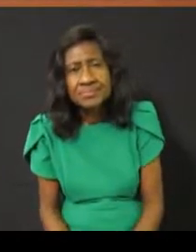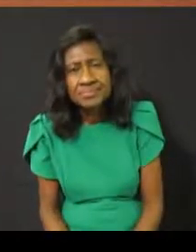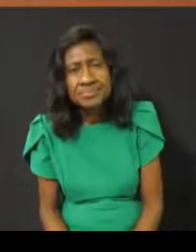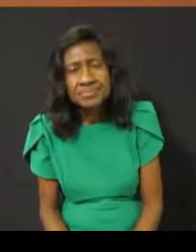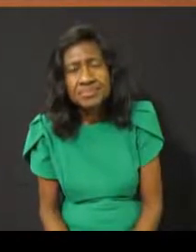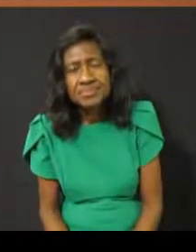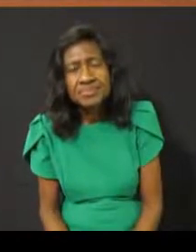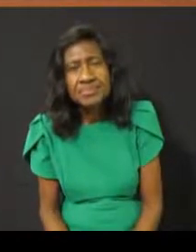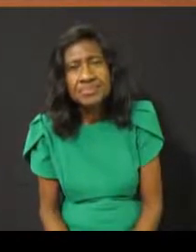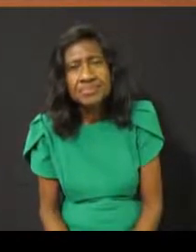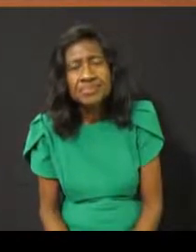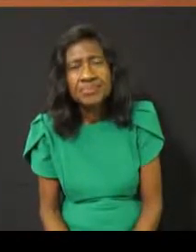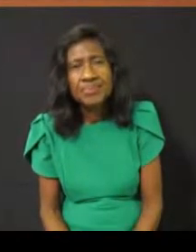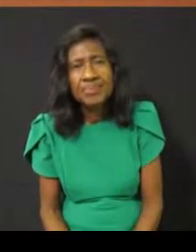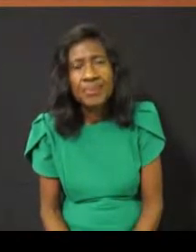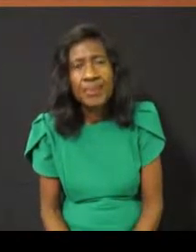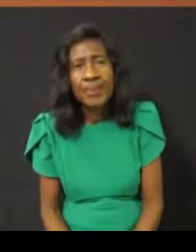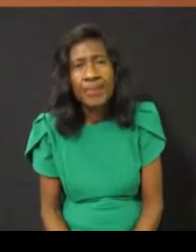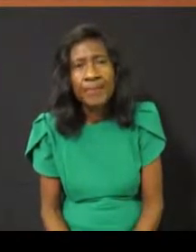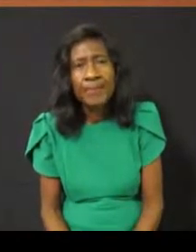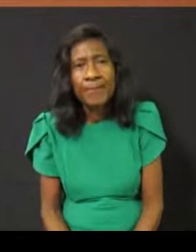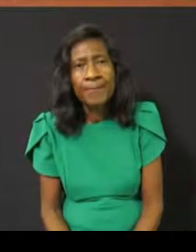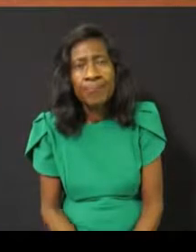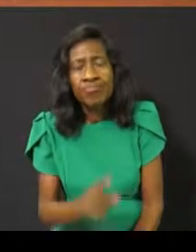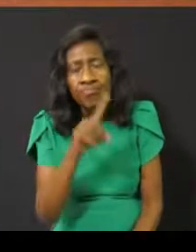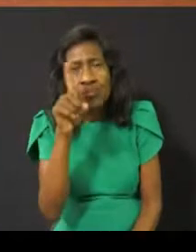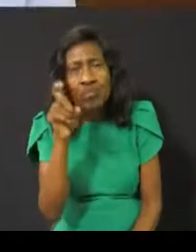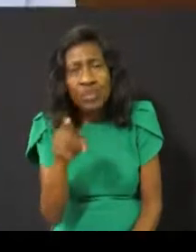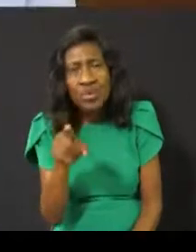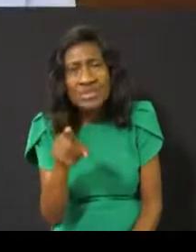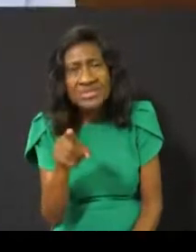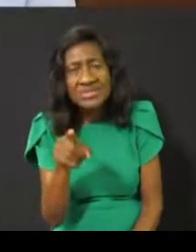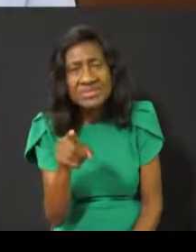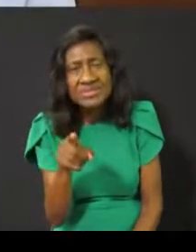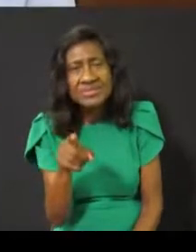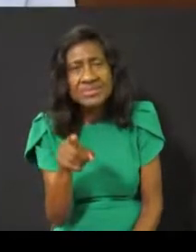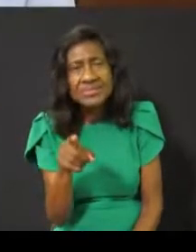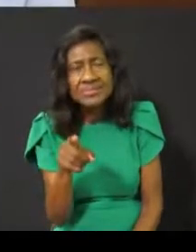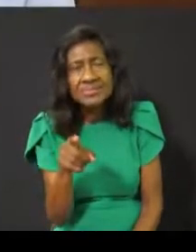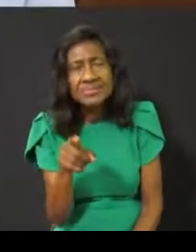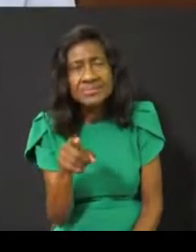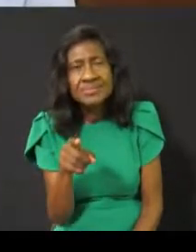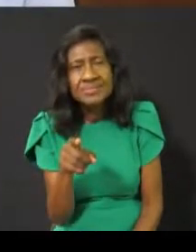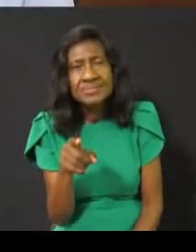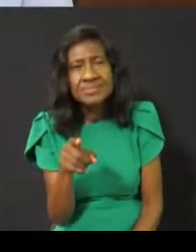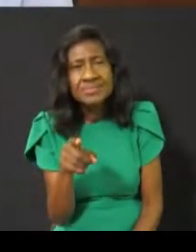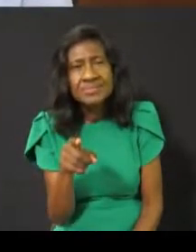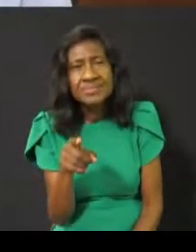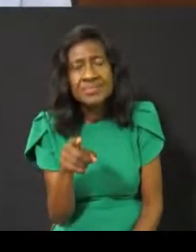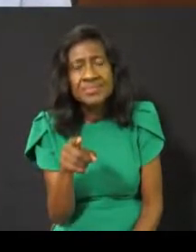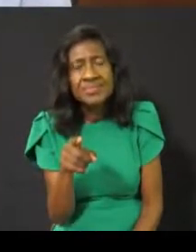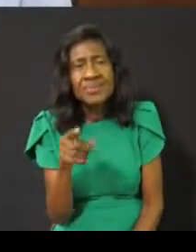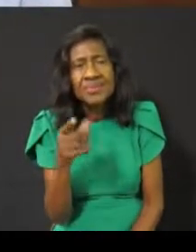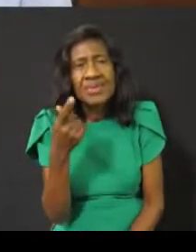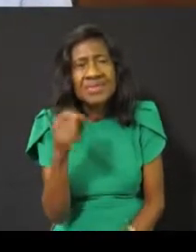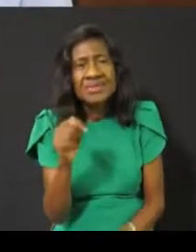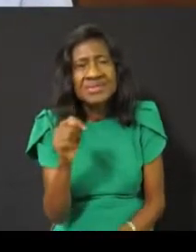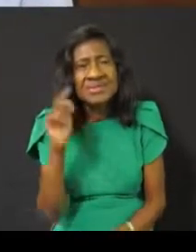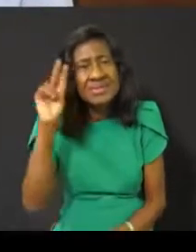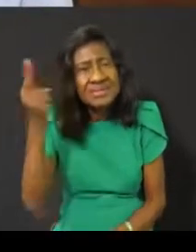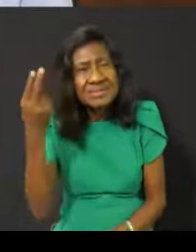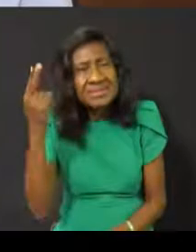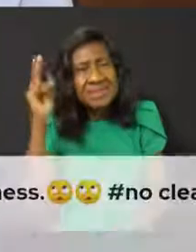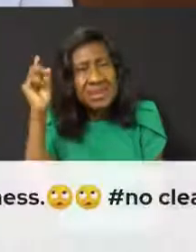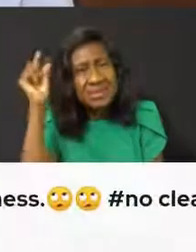of the industry itself? I guess earlier the Premier mentioned, actually the Deputy Governor mentioned that,